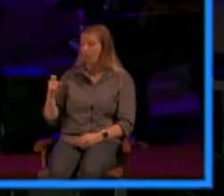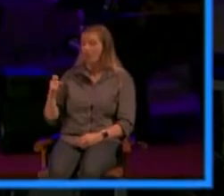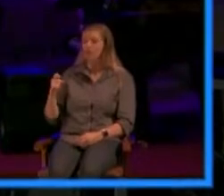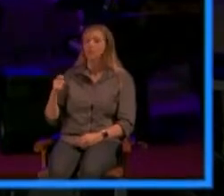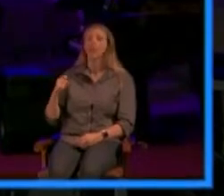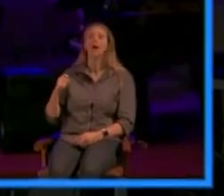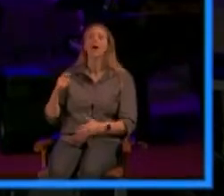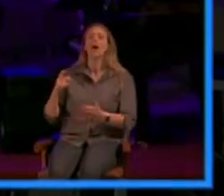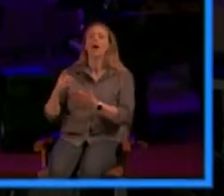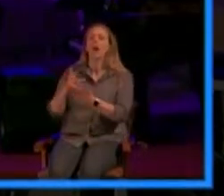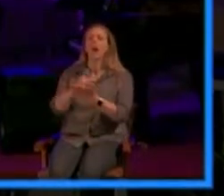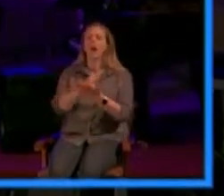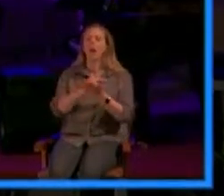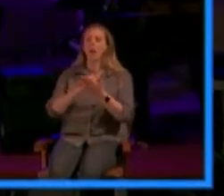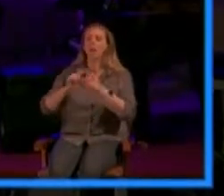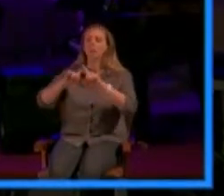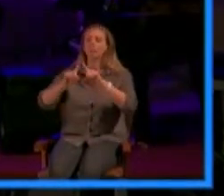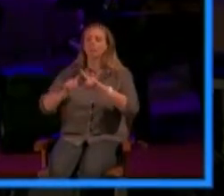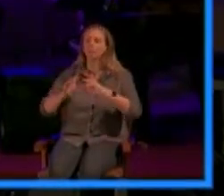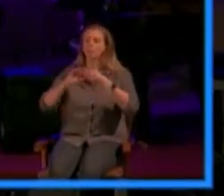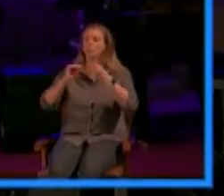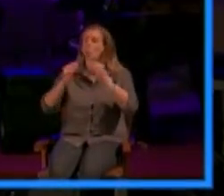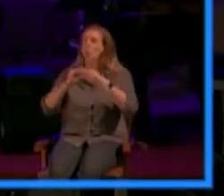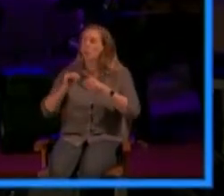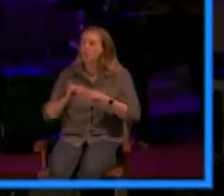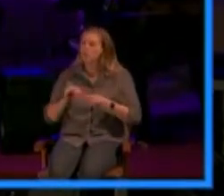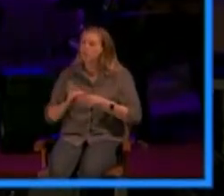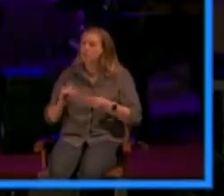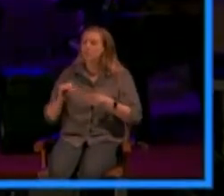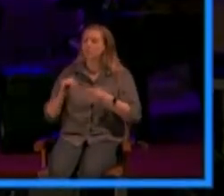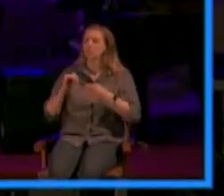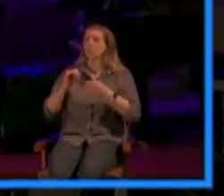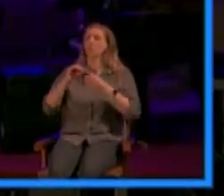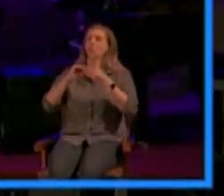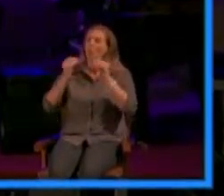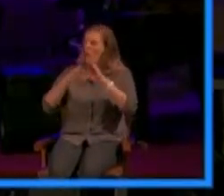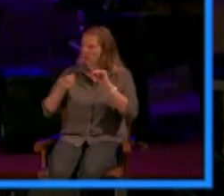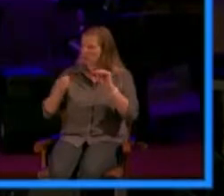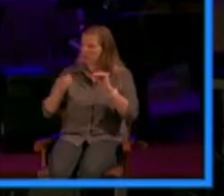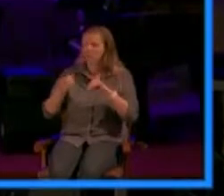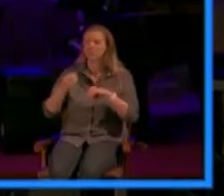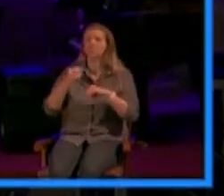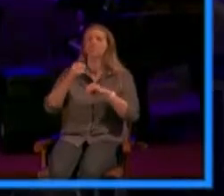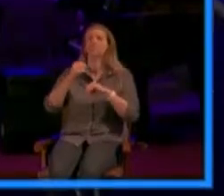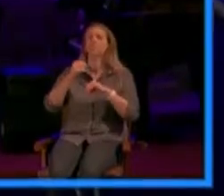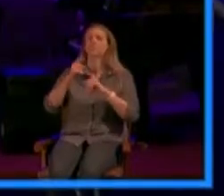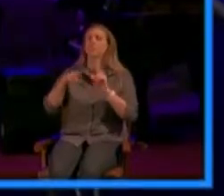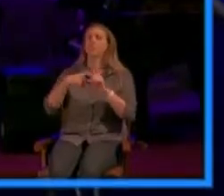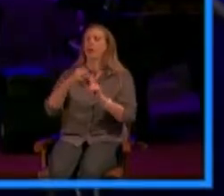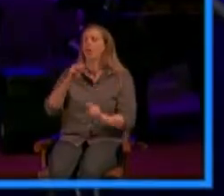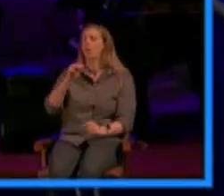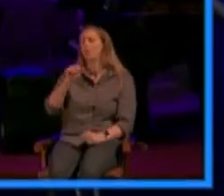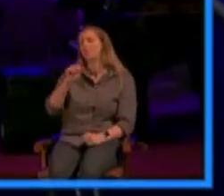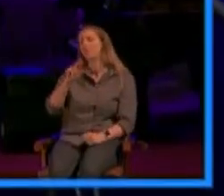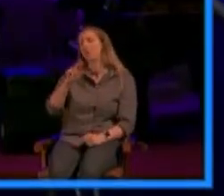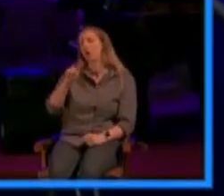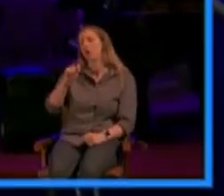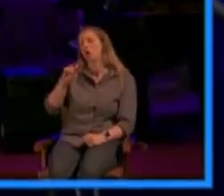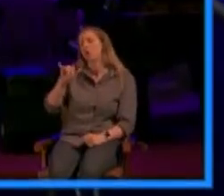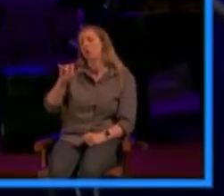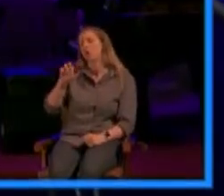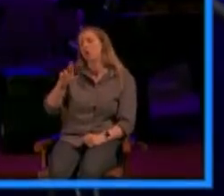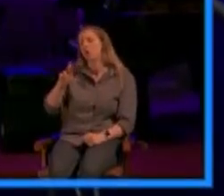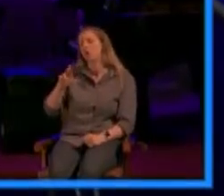persecution, and he added to it, up to that point, historical documentation of those who had ultimately given